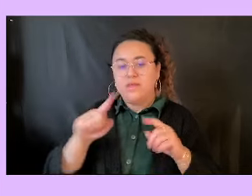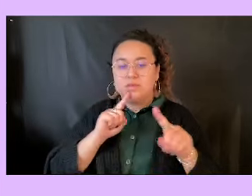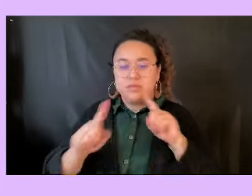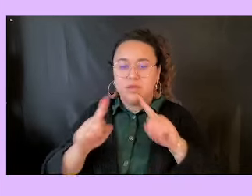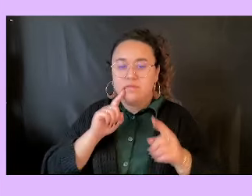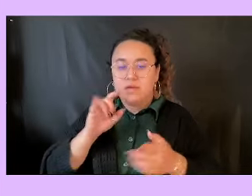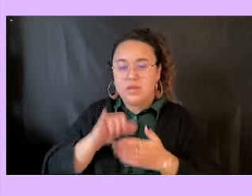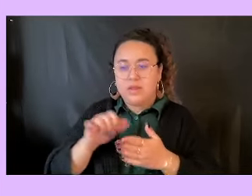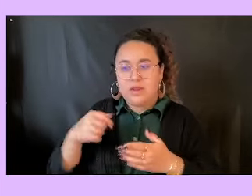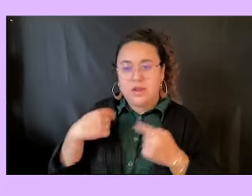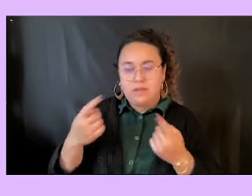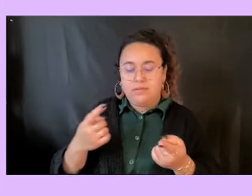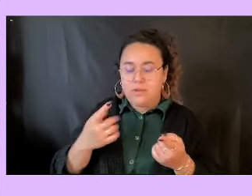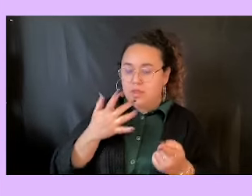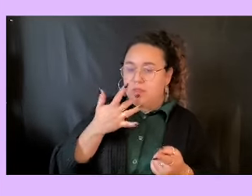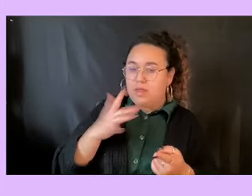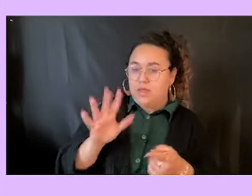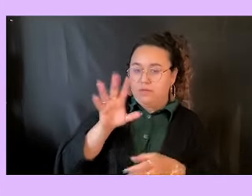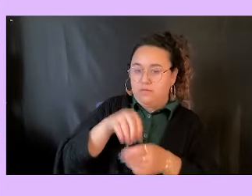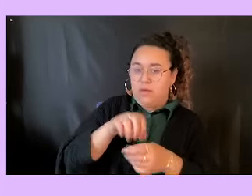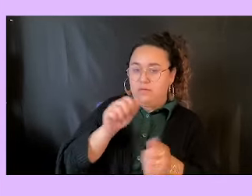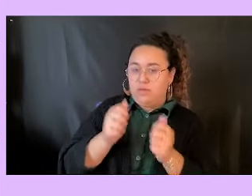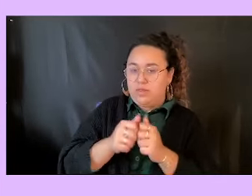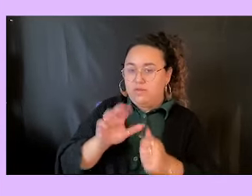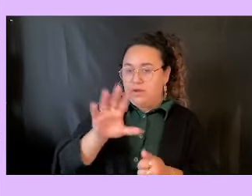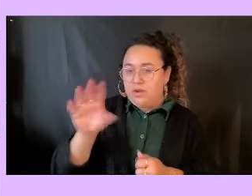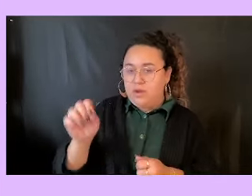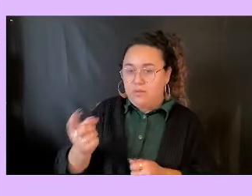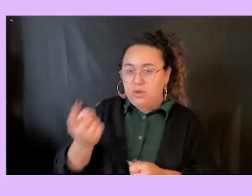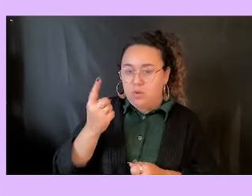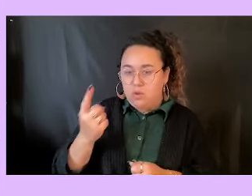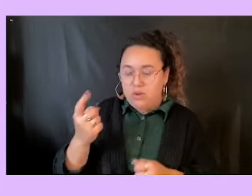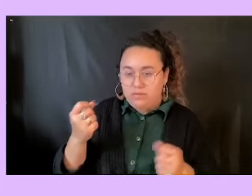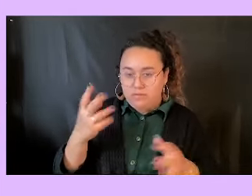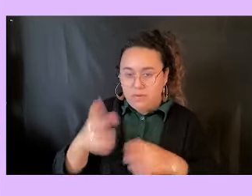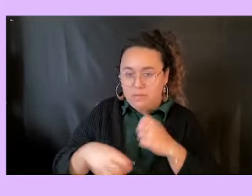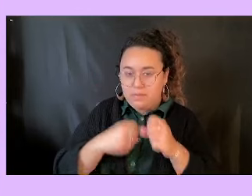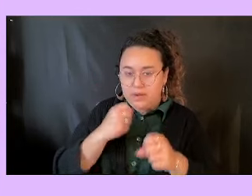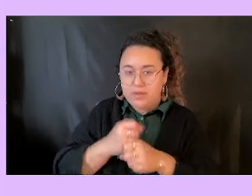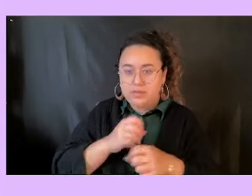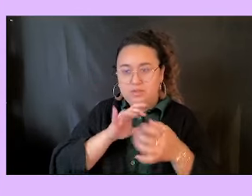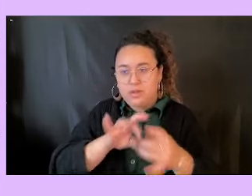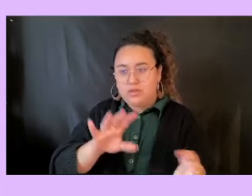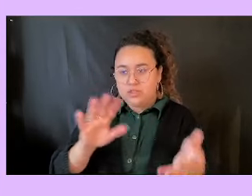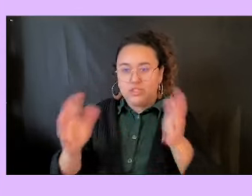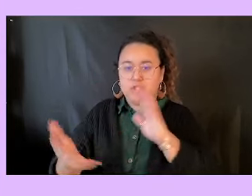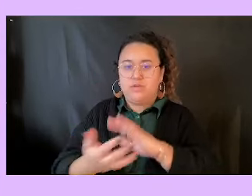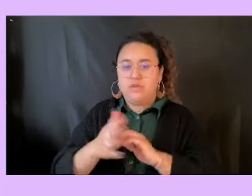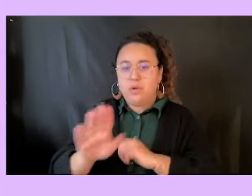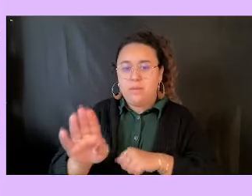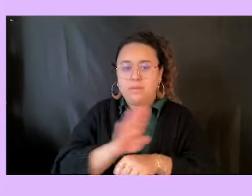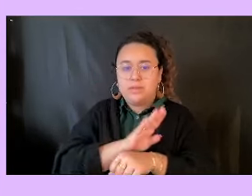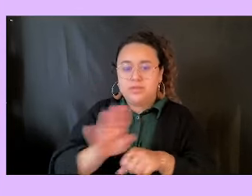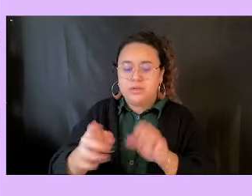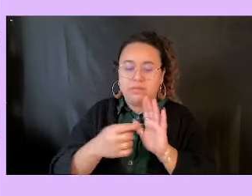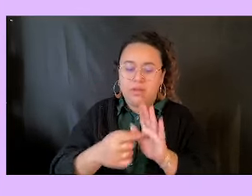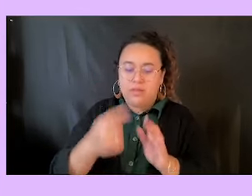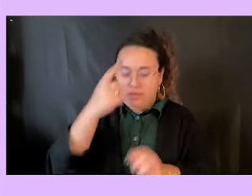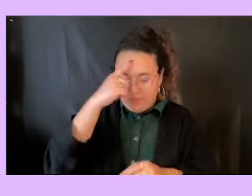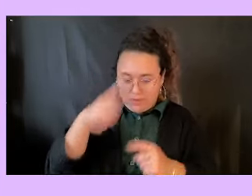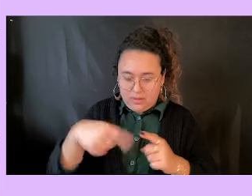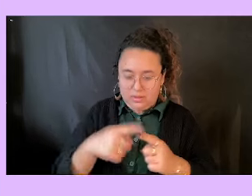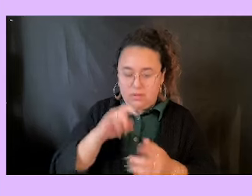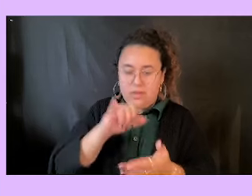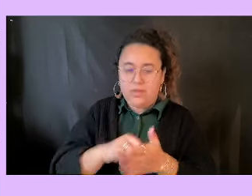been lucky enough to be engaged with Company One over many years around shifting your business model and thinking about that risk to